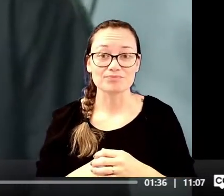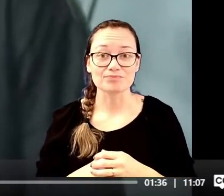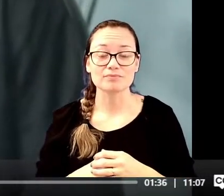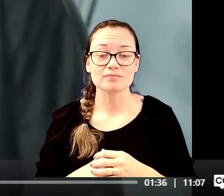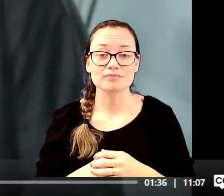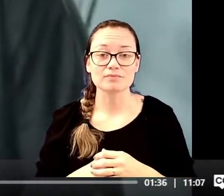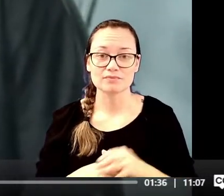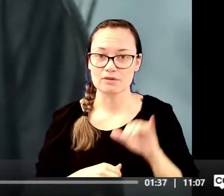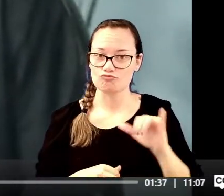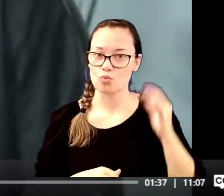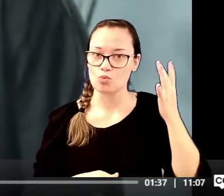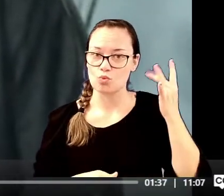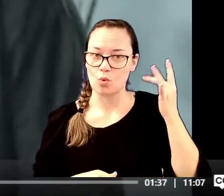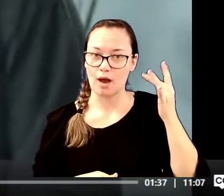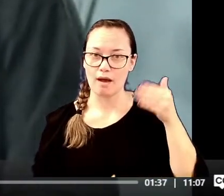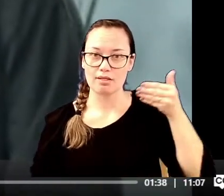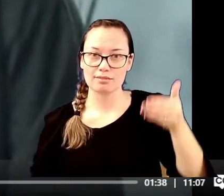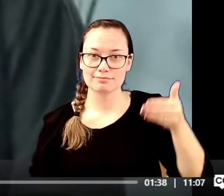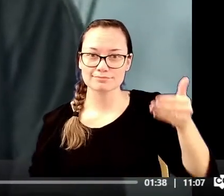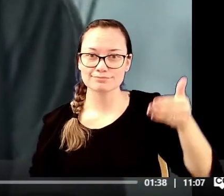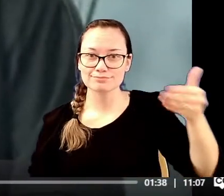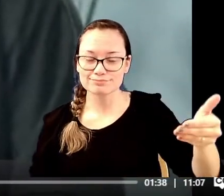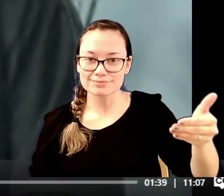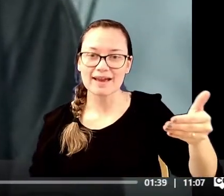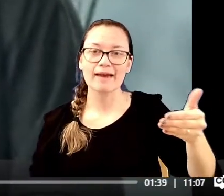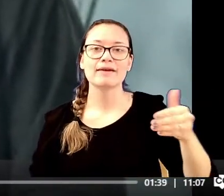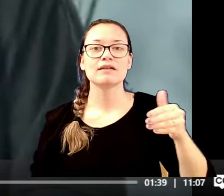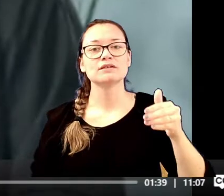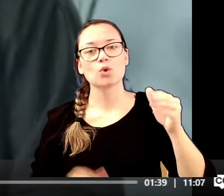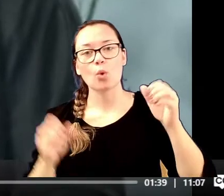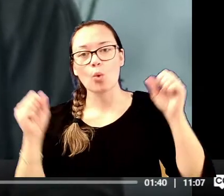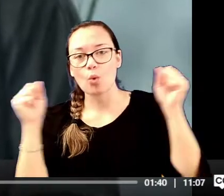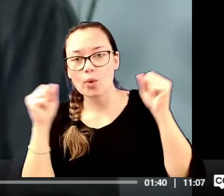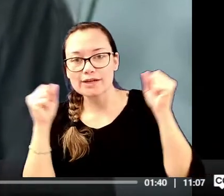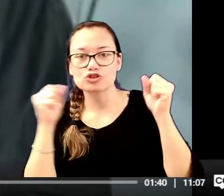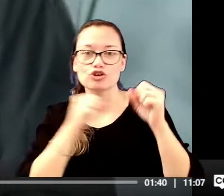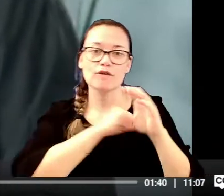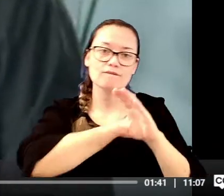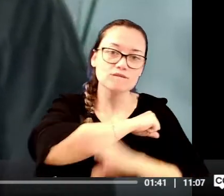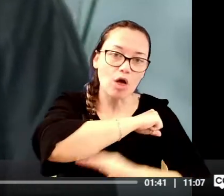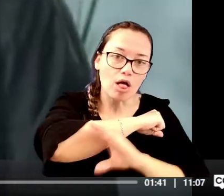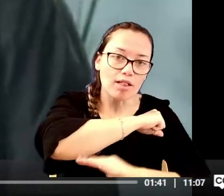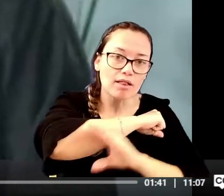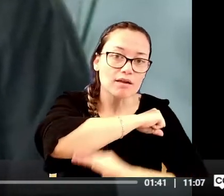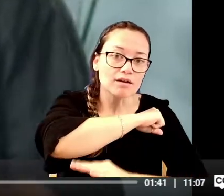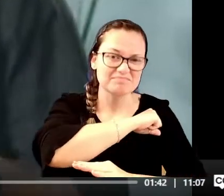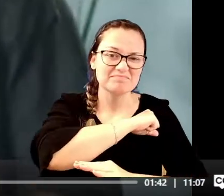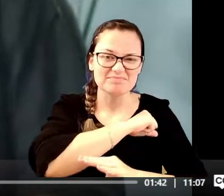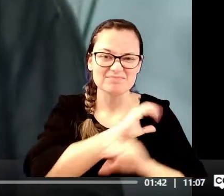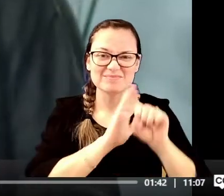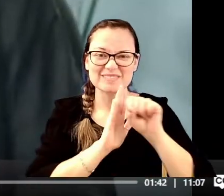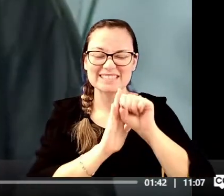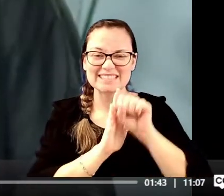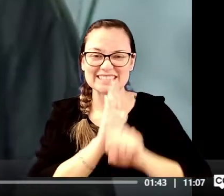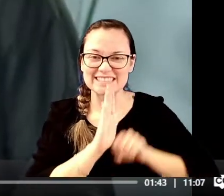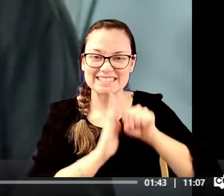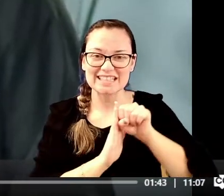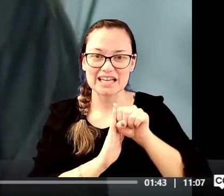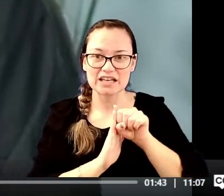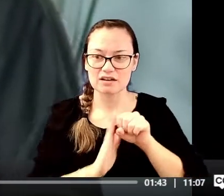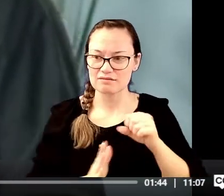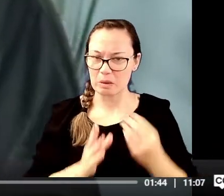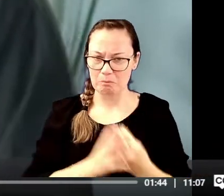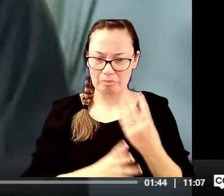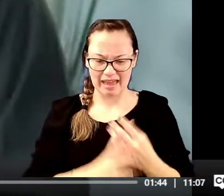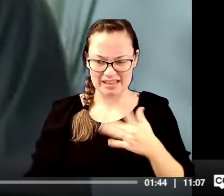when we move into the later months of the year, when we move into the winter, fall and winter, plants basically decide that there's not enough light available, right?